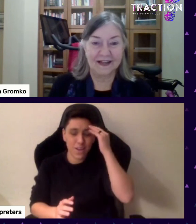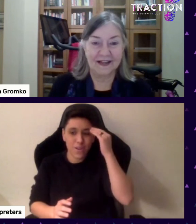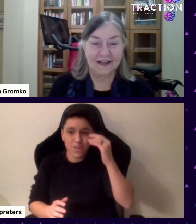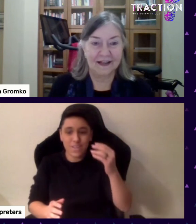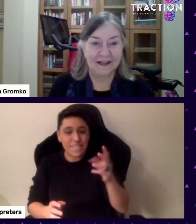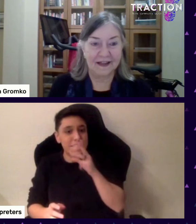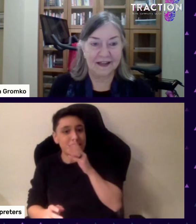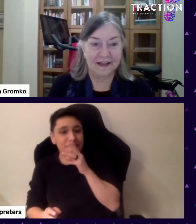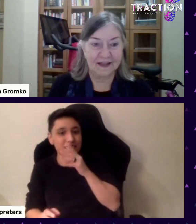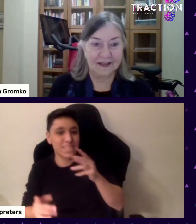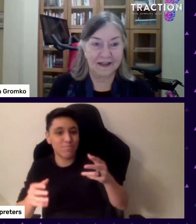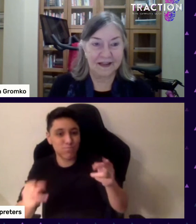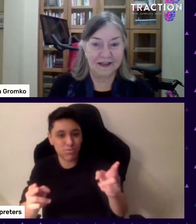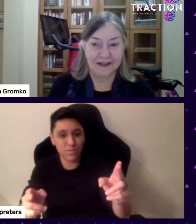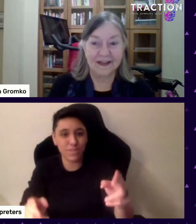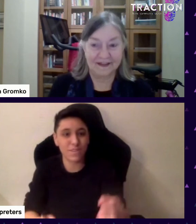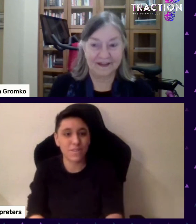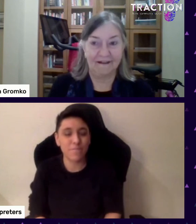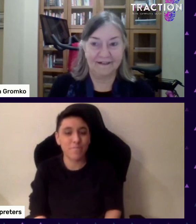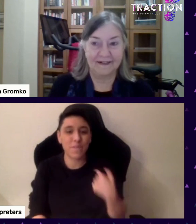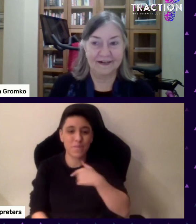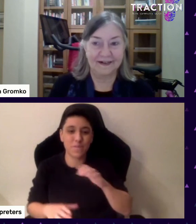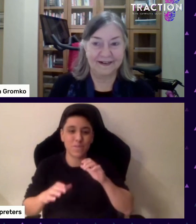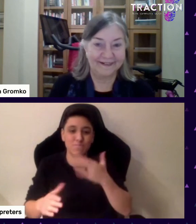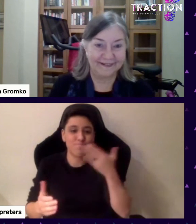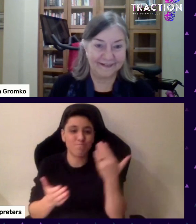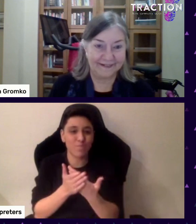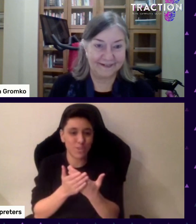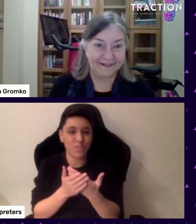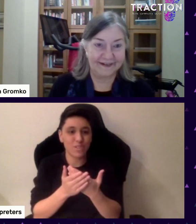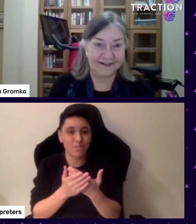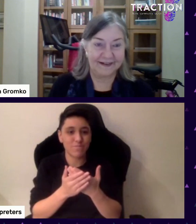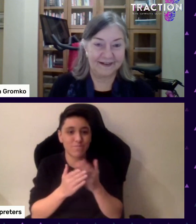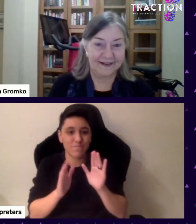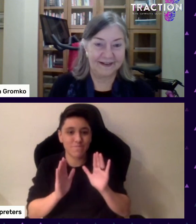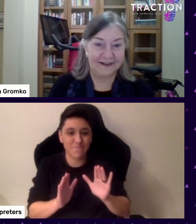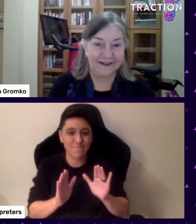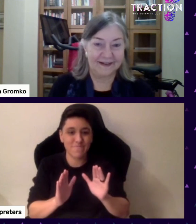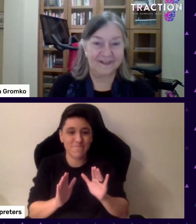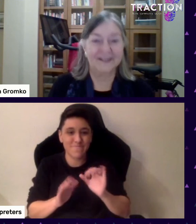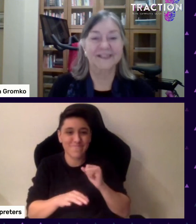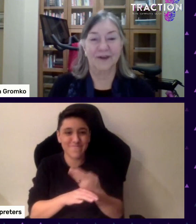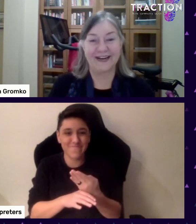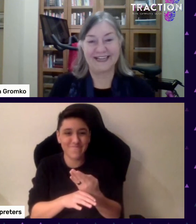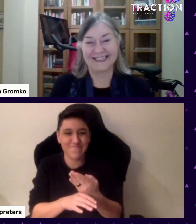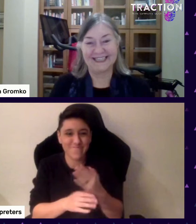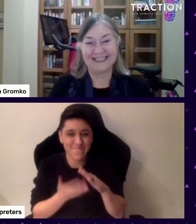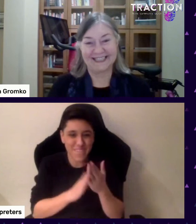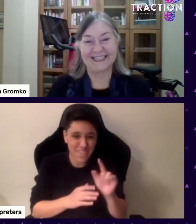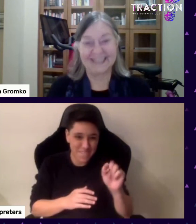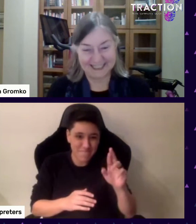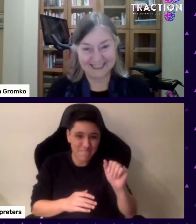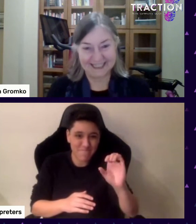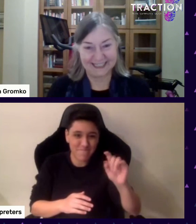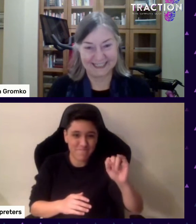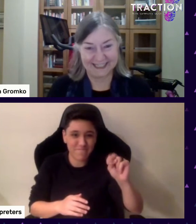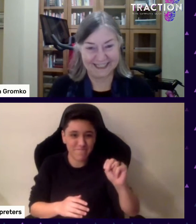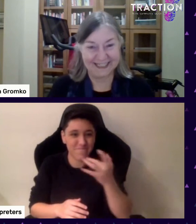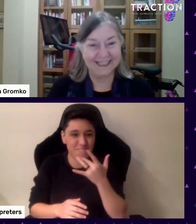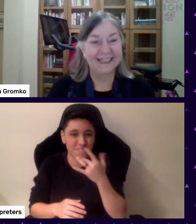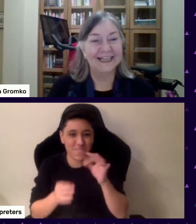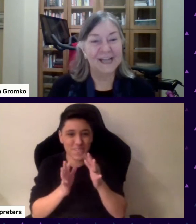really quickly, and they've done a remarkable job. They've become Traction's favorite interpreters, so we keep having them back. Thank you so